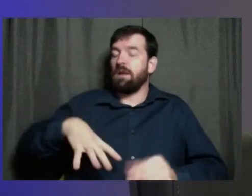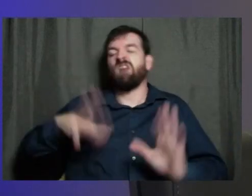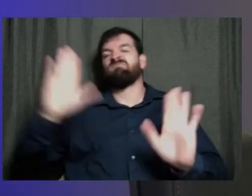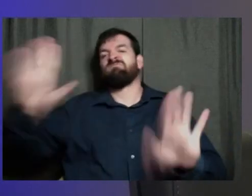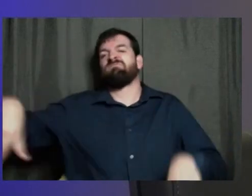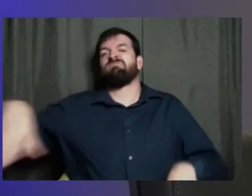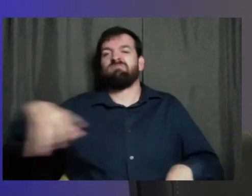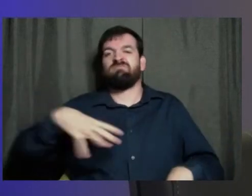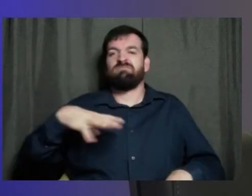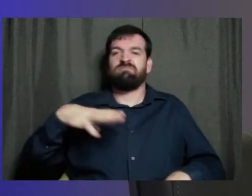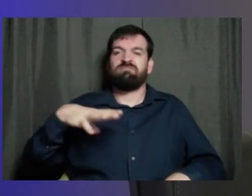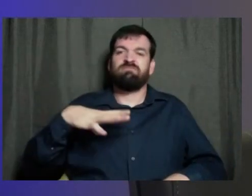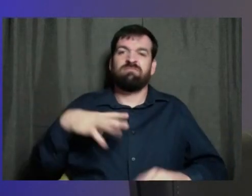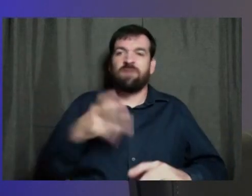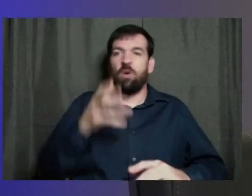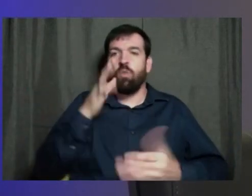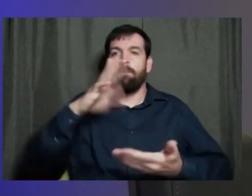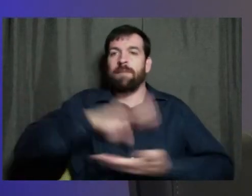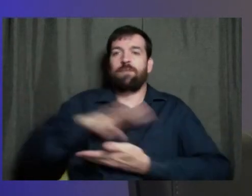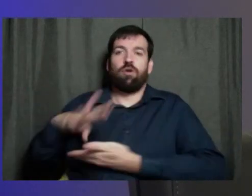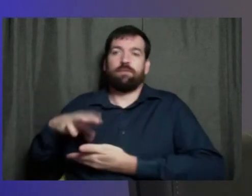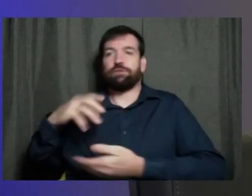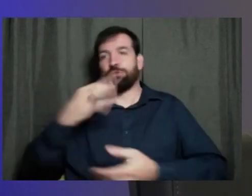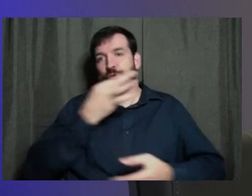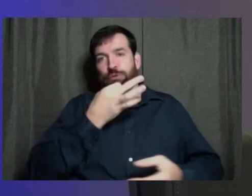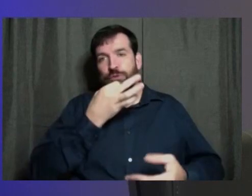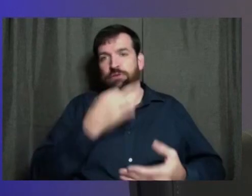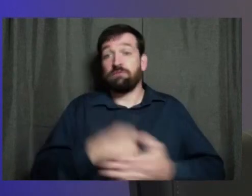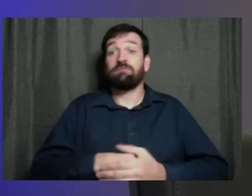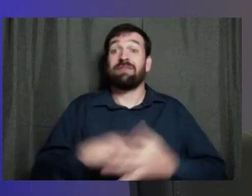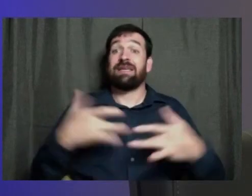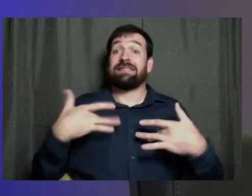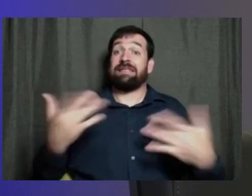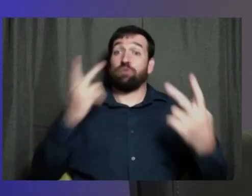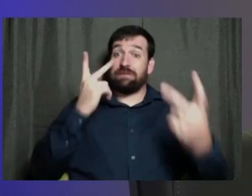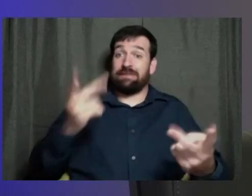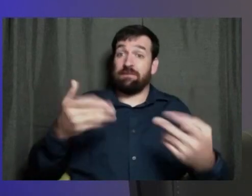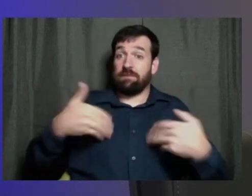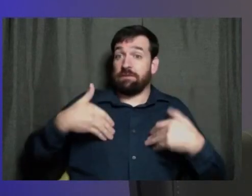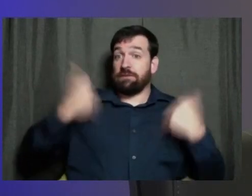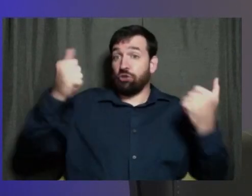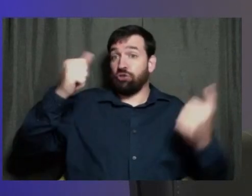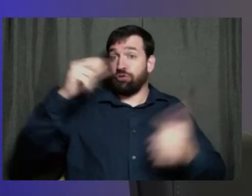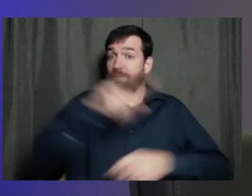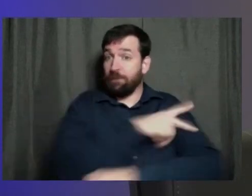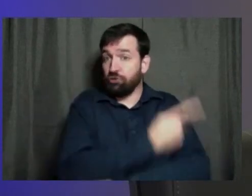months. So I think we tended to see a lot of younger patients during the pandemic.